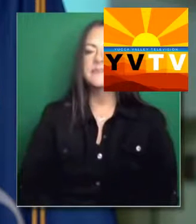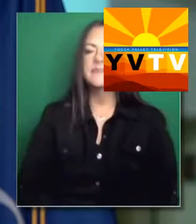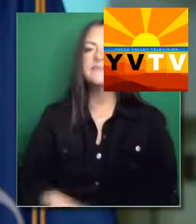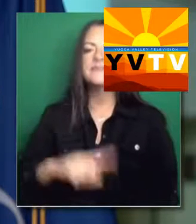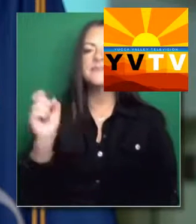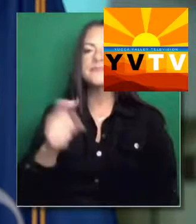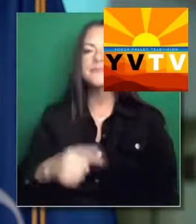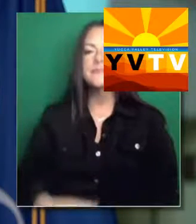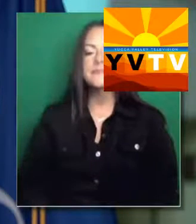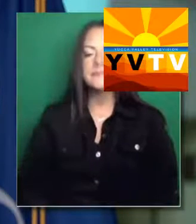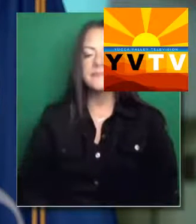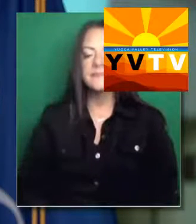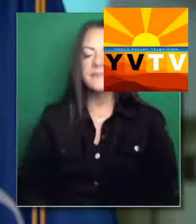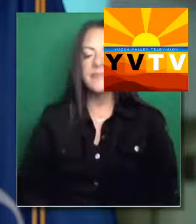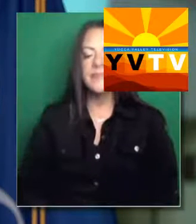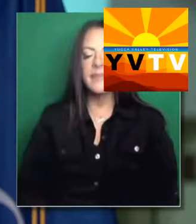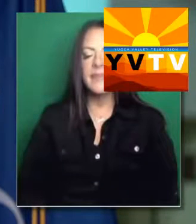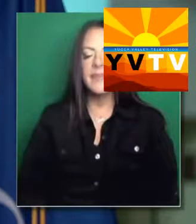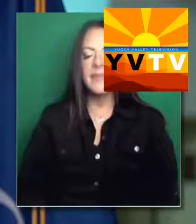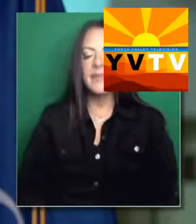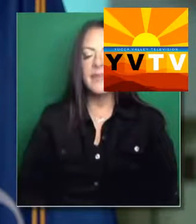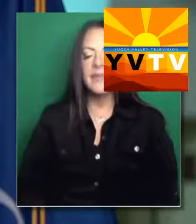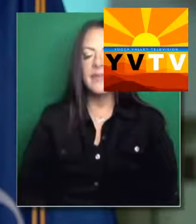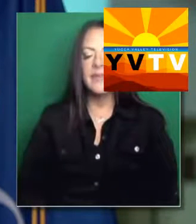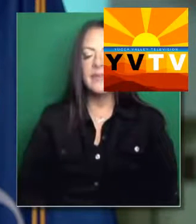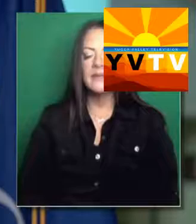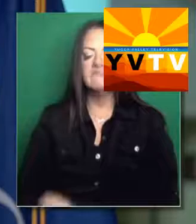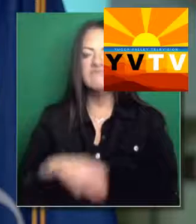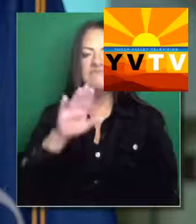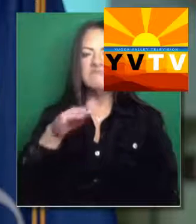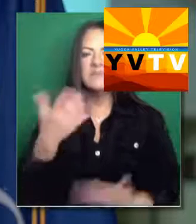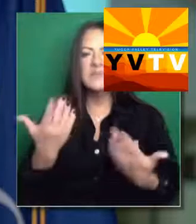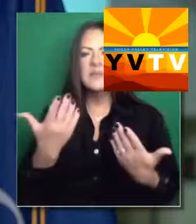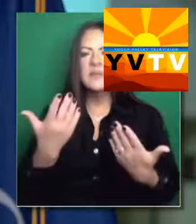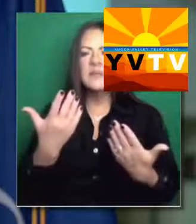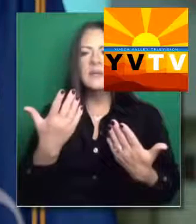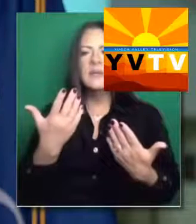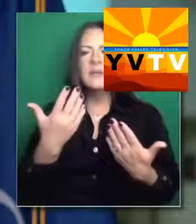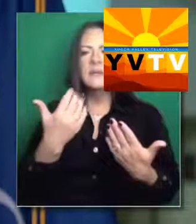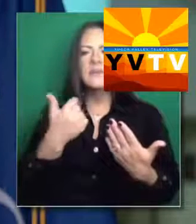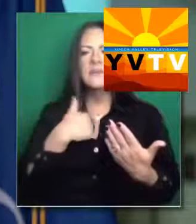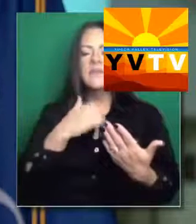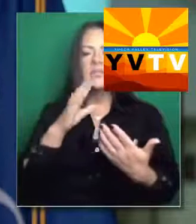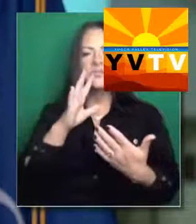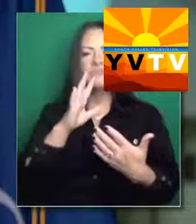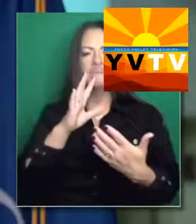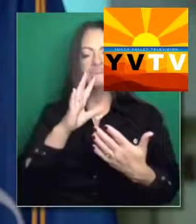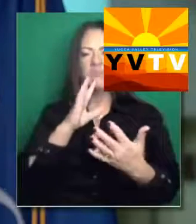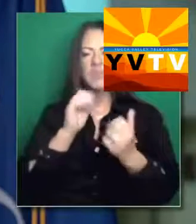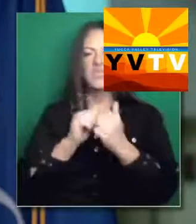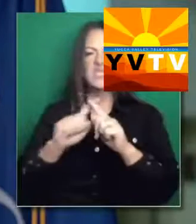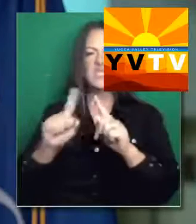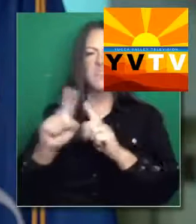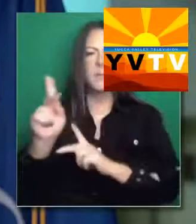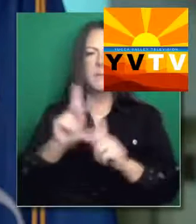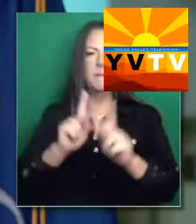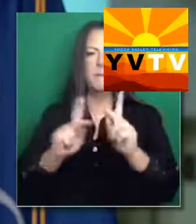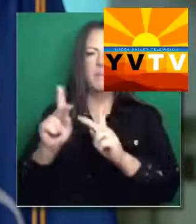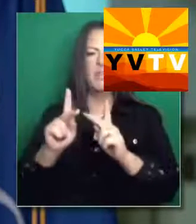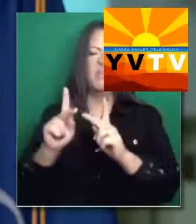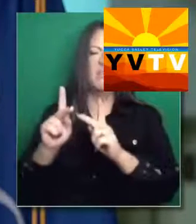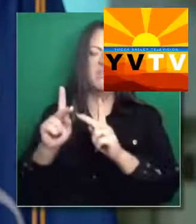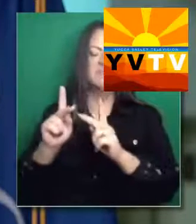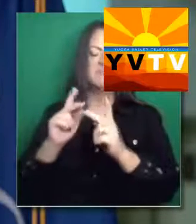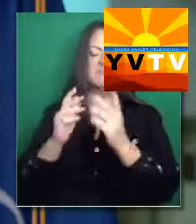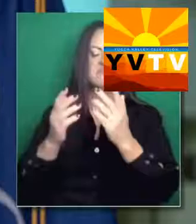Governor, piggybacking on that, when talking to counties surrounding our area in Sacramento, they typically do appointments, take a survey of sites to